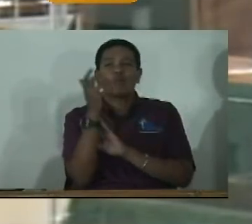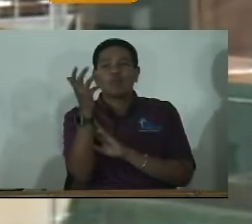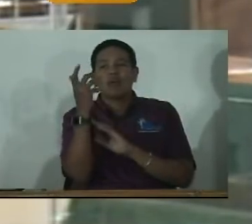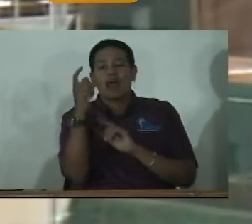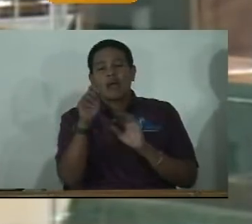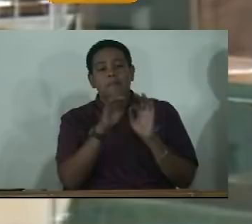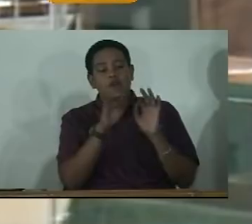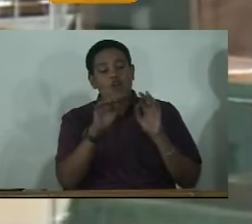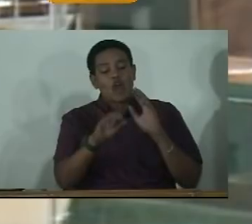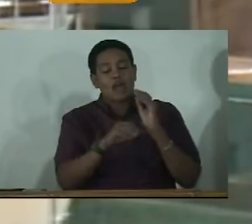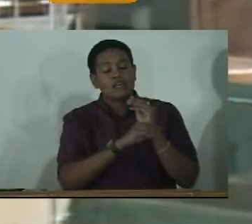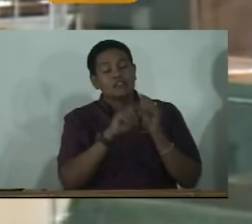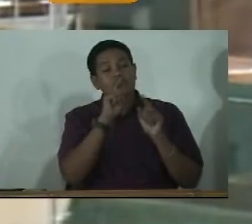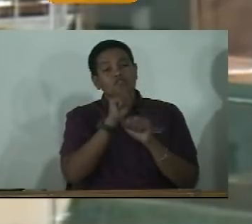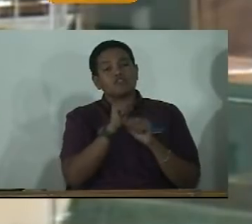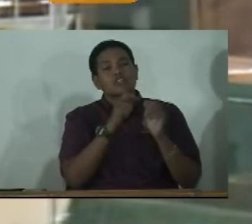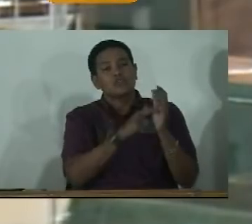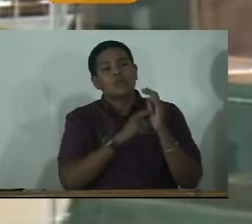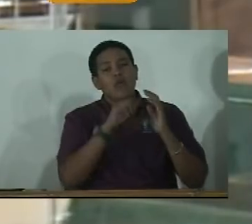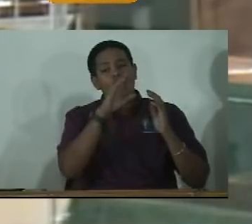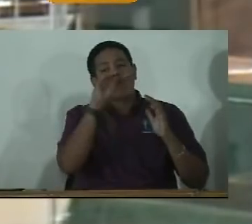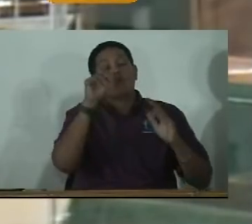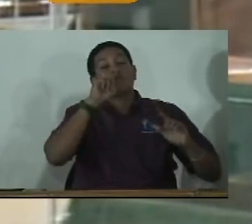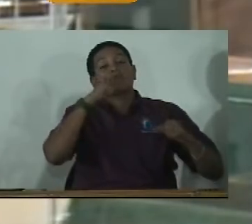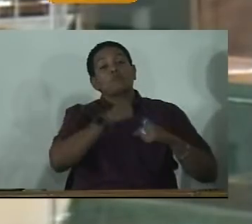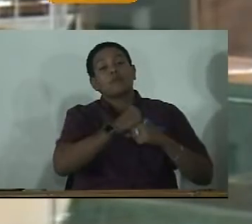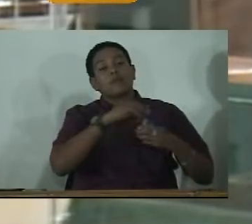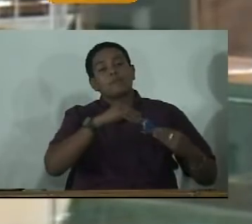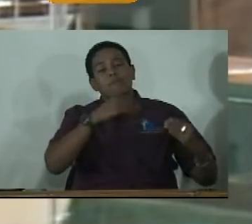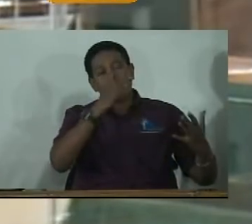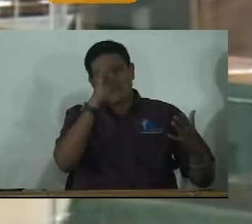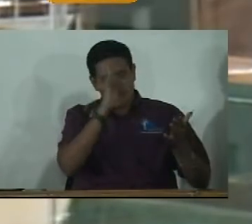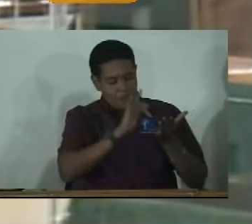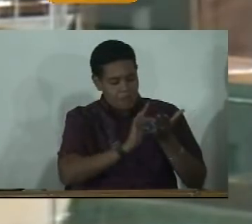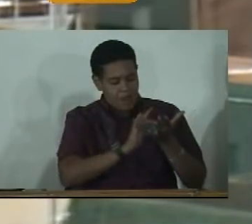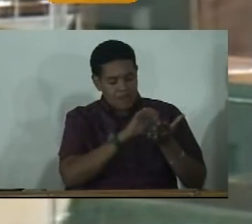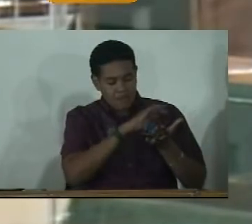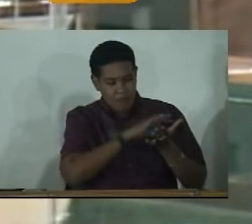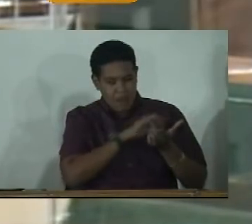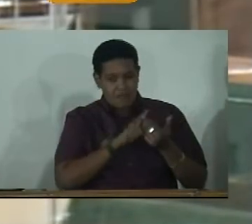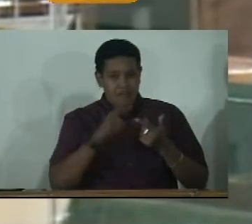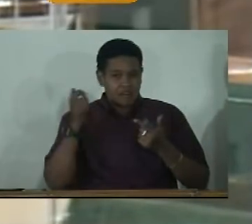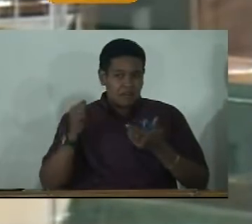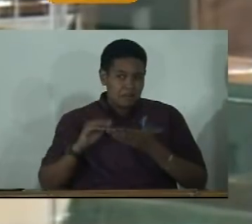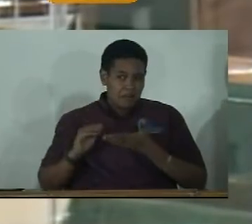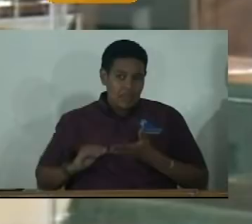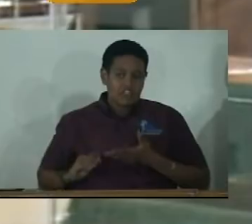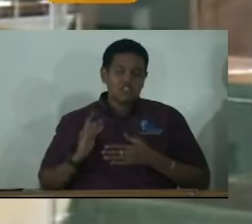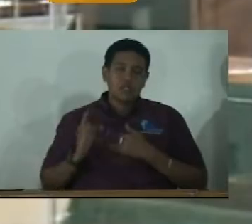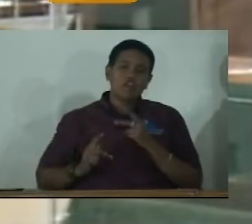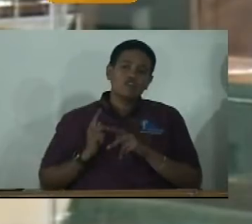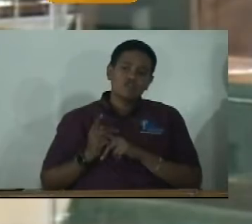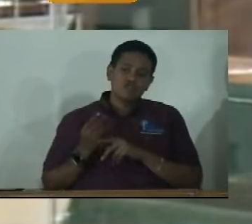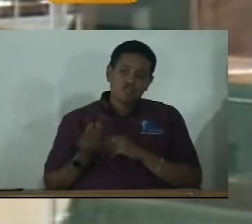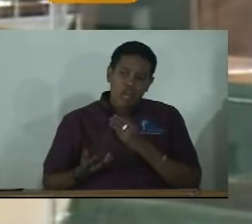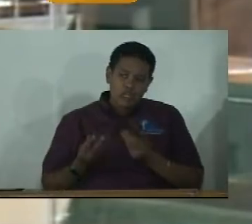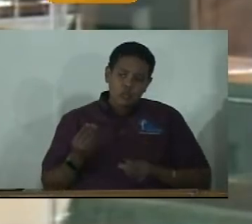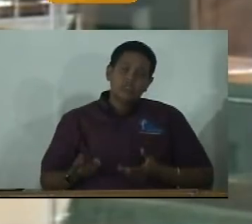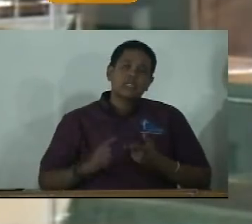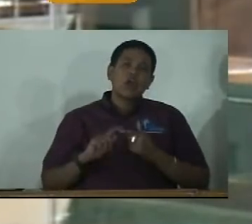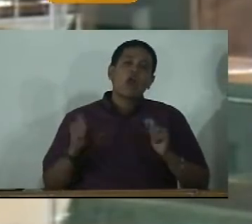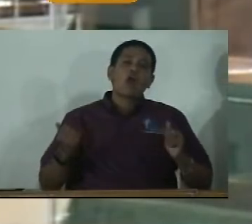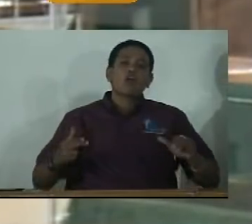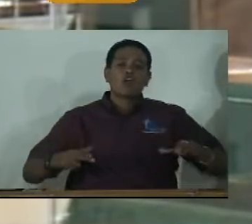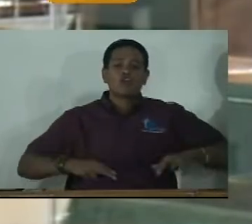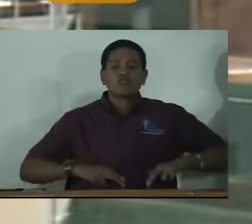clause also requires the corporation to make provision for medical benefits, pensions, gratuities, and other retirement benefits or